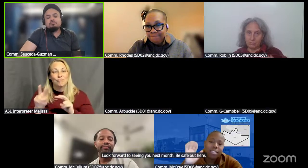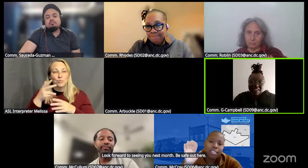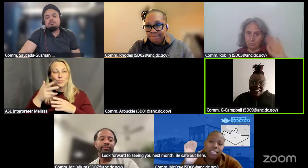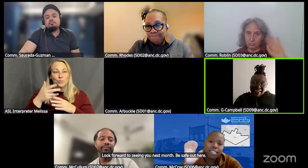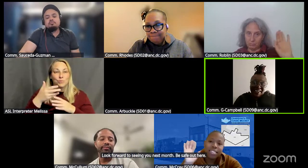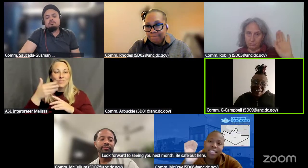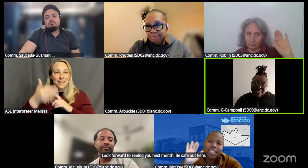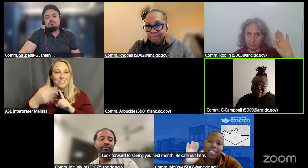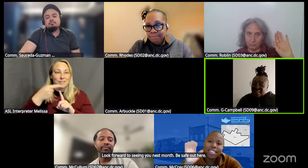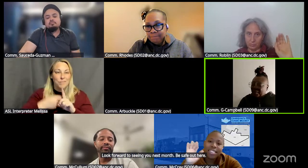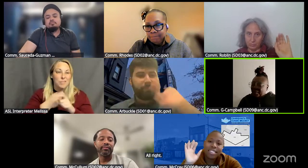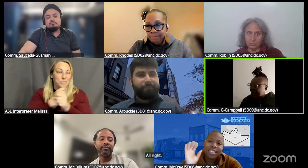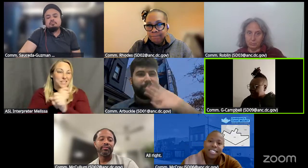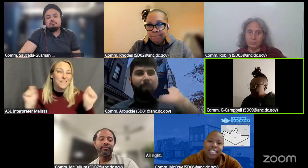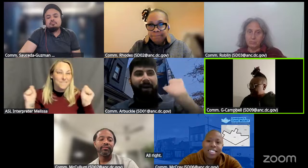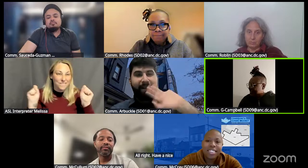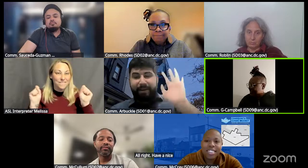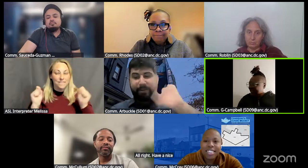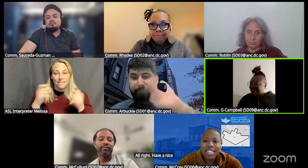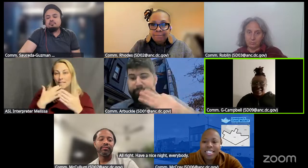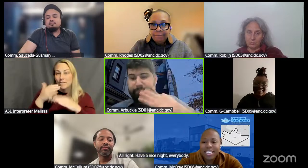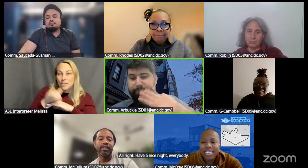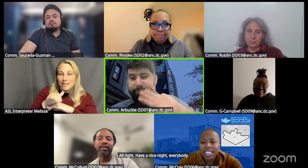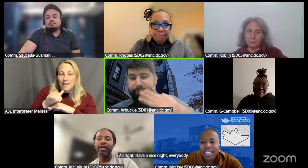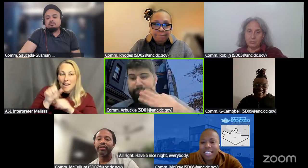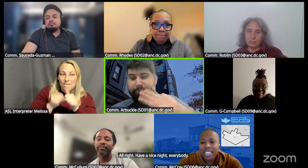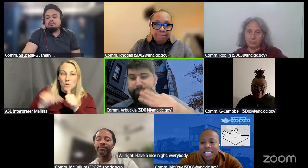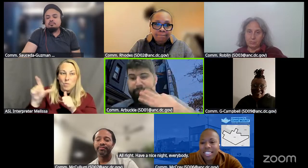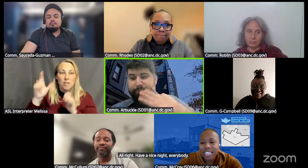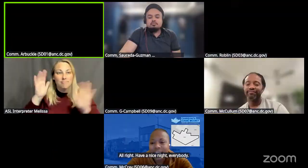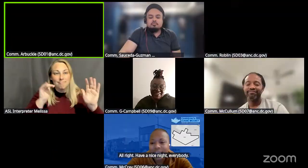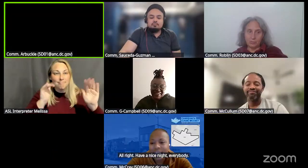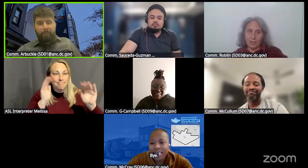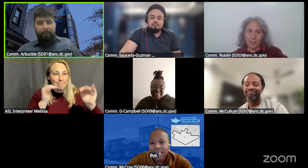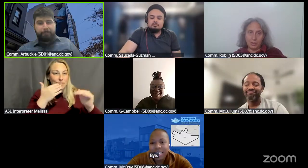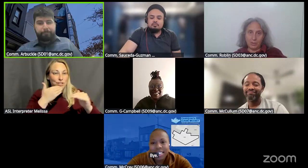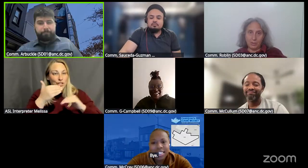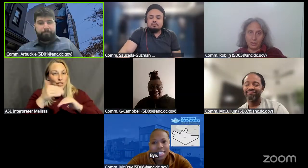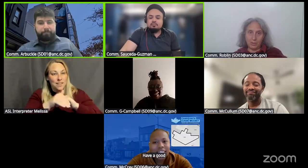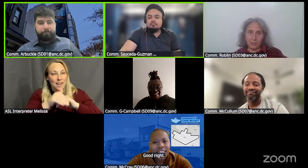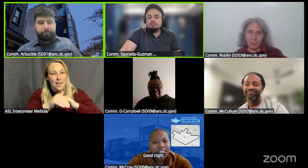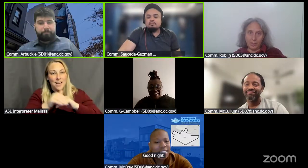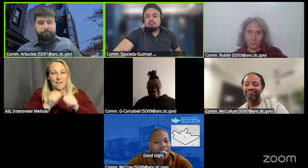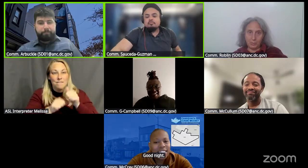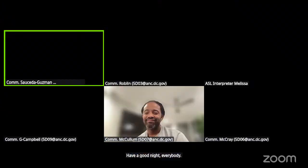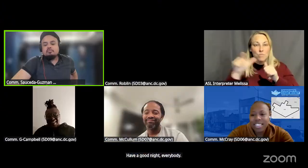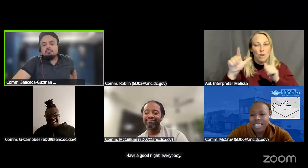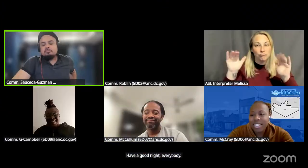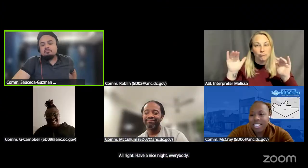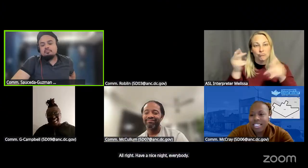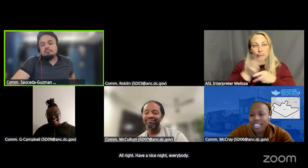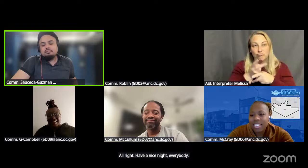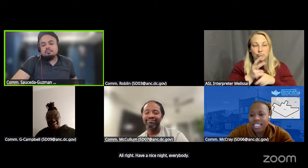right. Have a nice night, everybody. Bye. Good night. Have a good night, everybody.